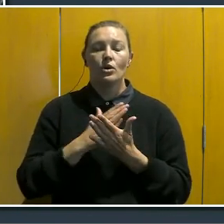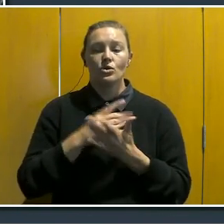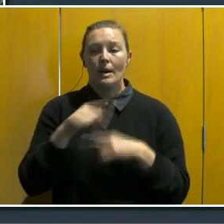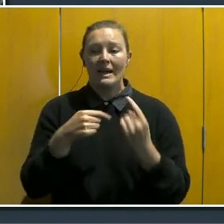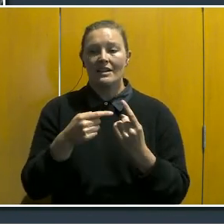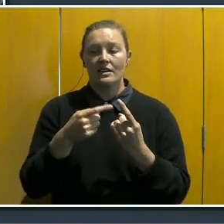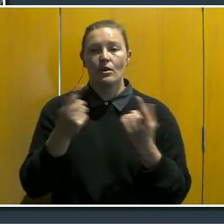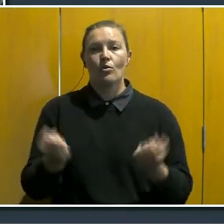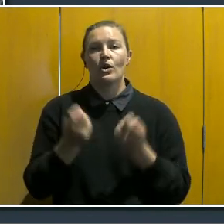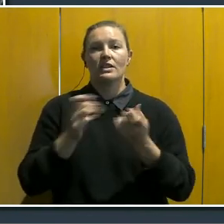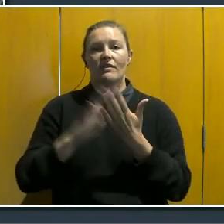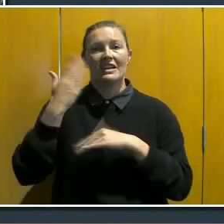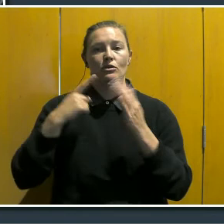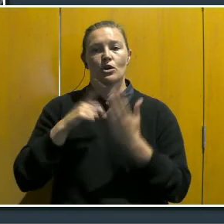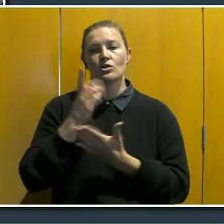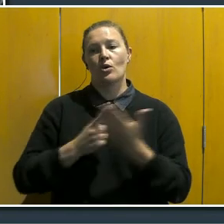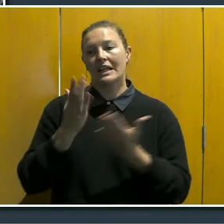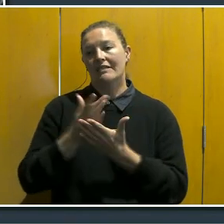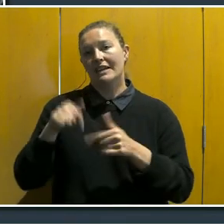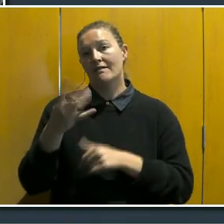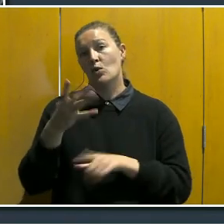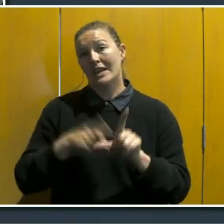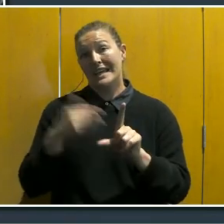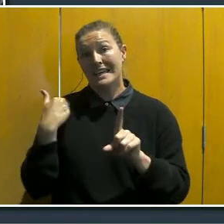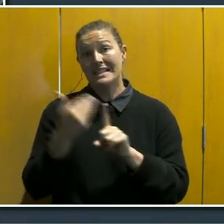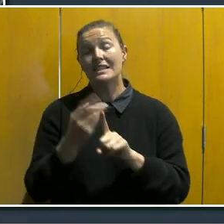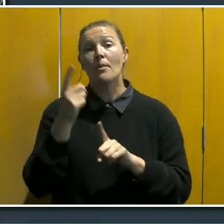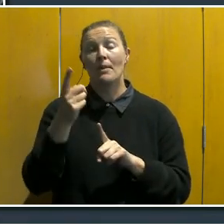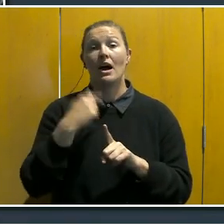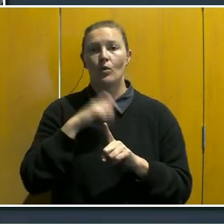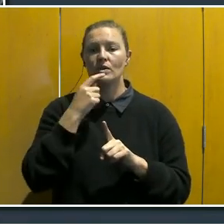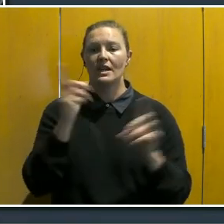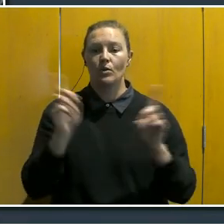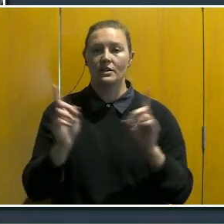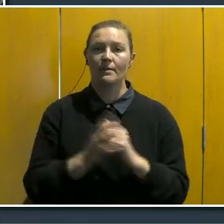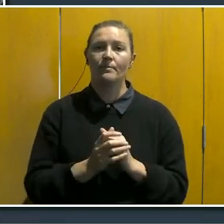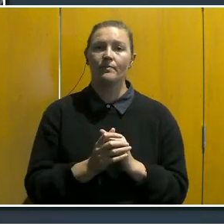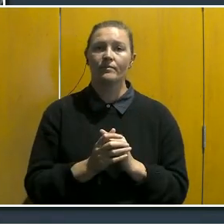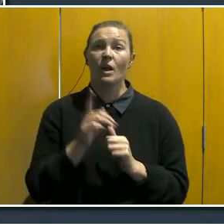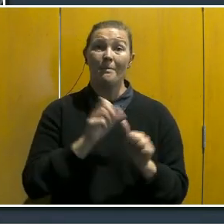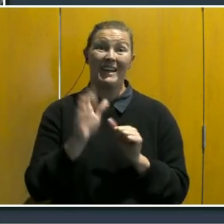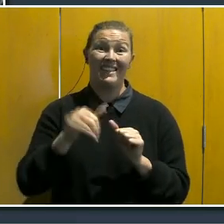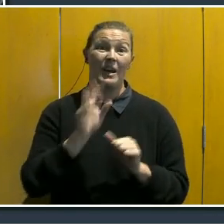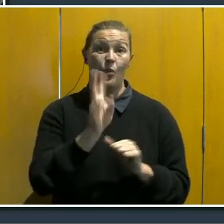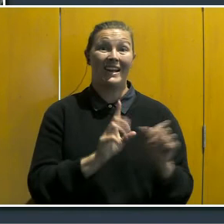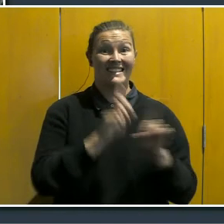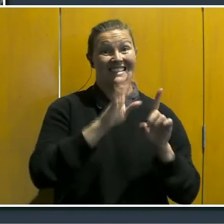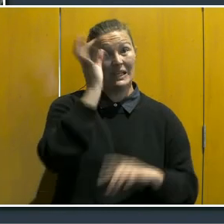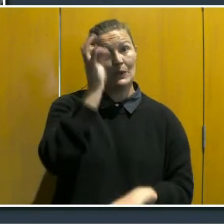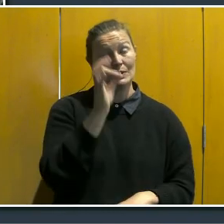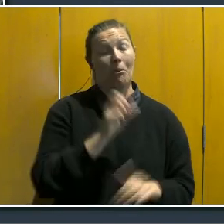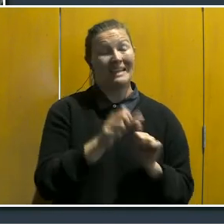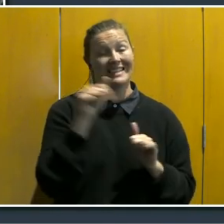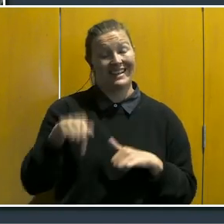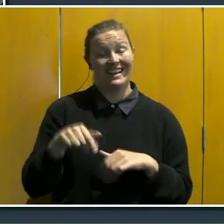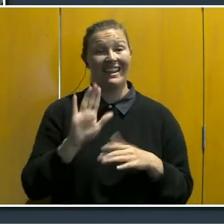and the history of the city, as I've only been a resident for 4 years. But I will say, aside, that you're a hell of a lot better than Wellington City Council. But